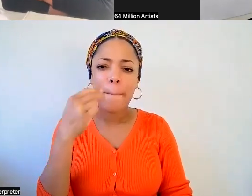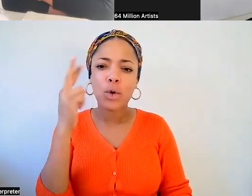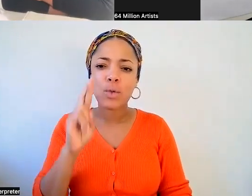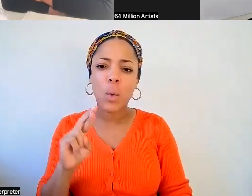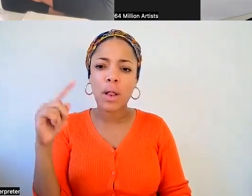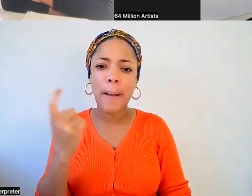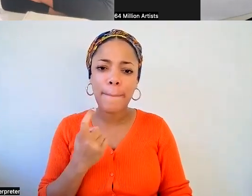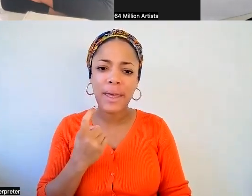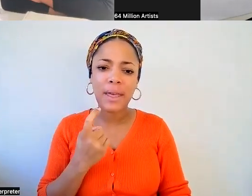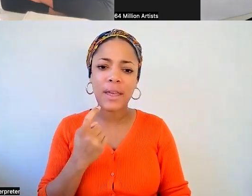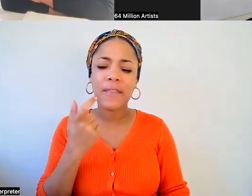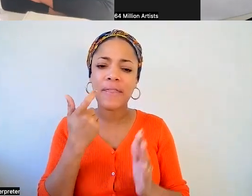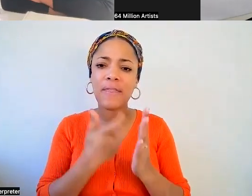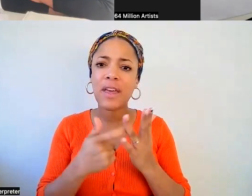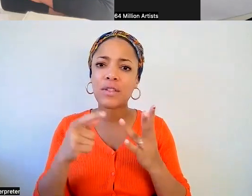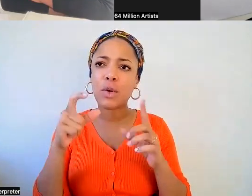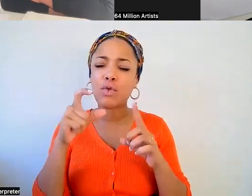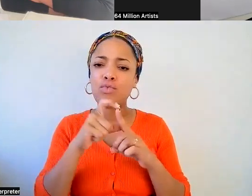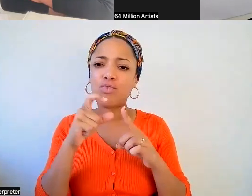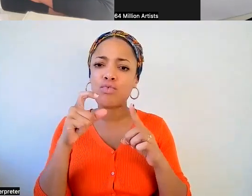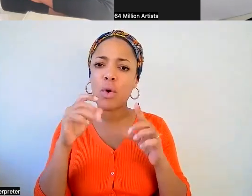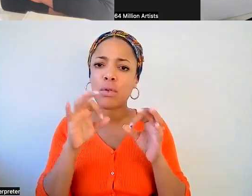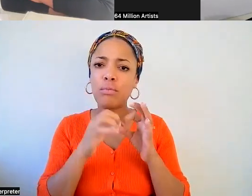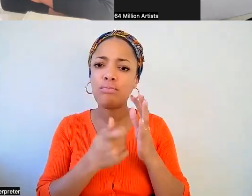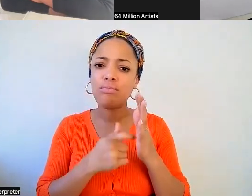That's Rodbrough Community Primary School.